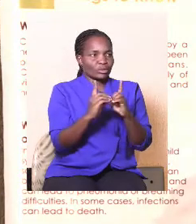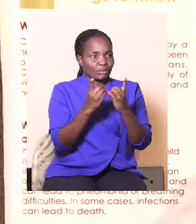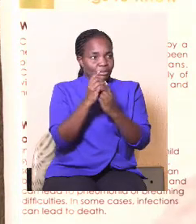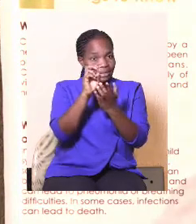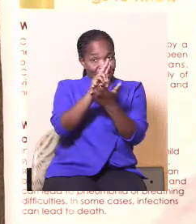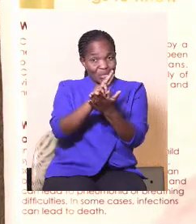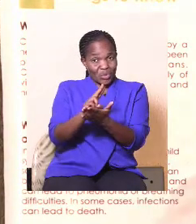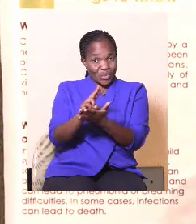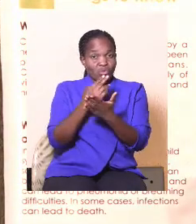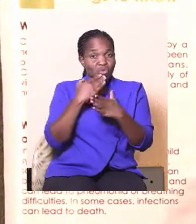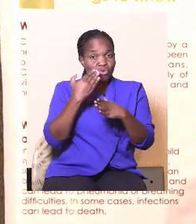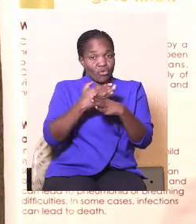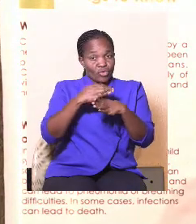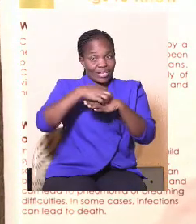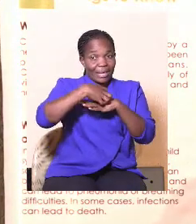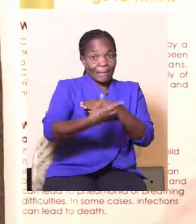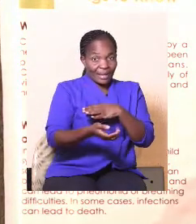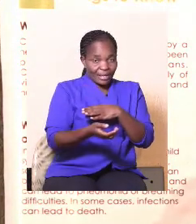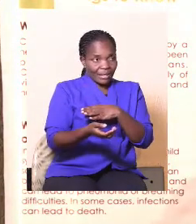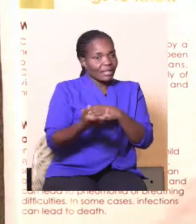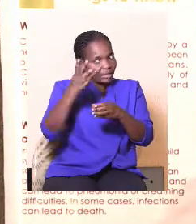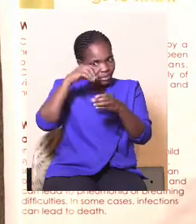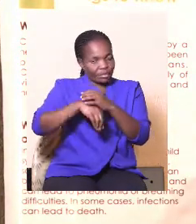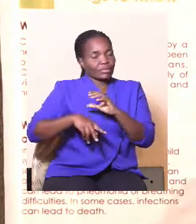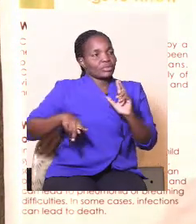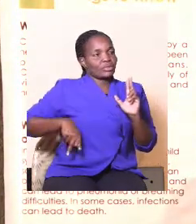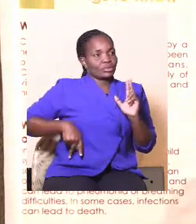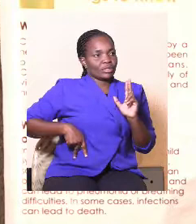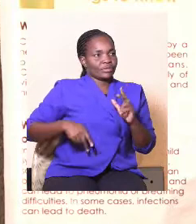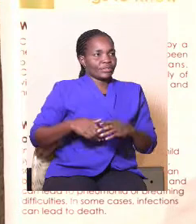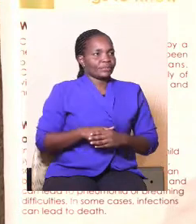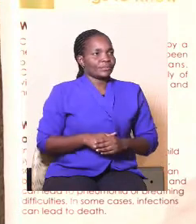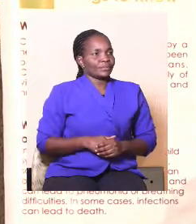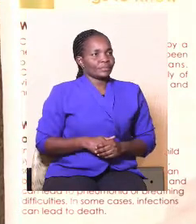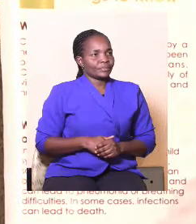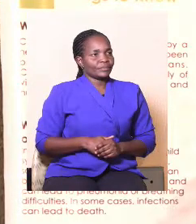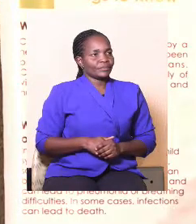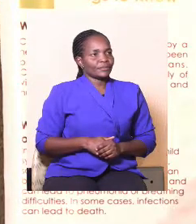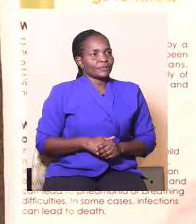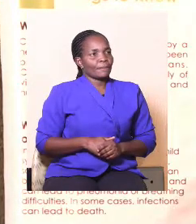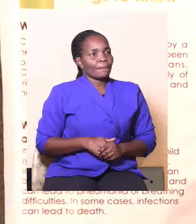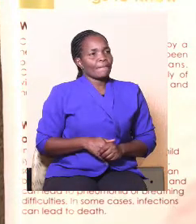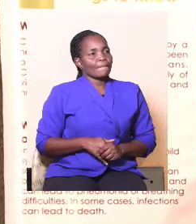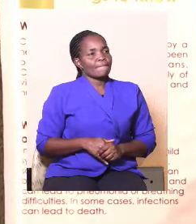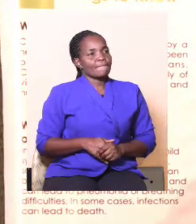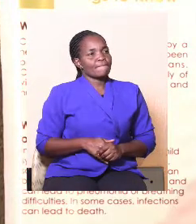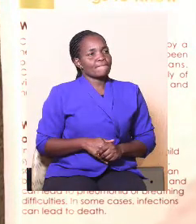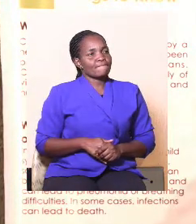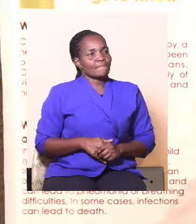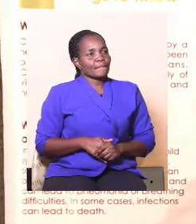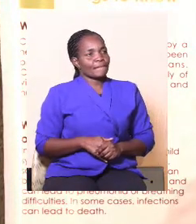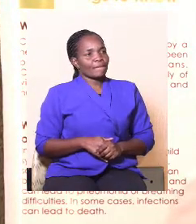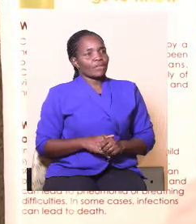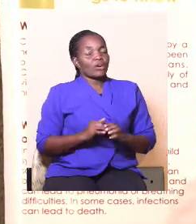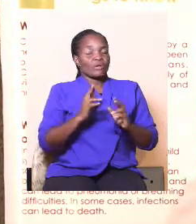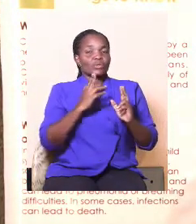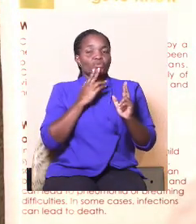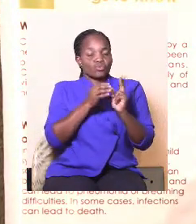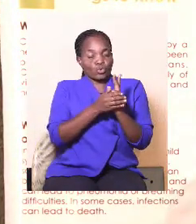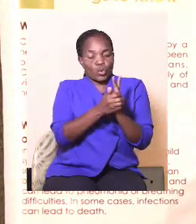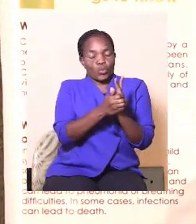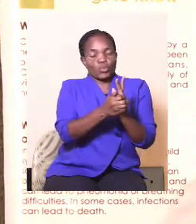job in tourism and aviation. In fact, I should add, aviation is also included there, including tour guides. They are also